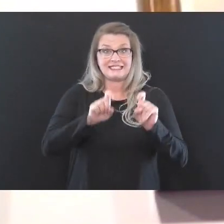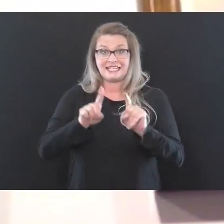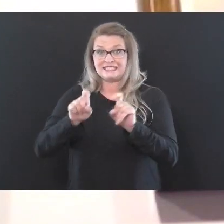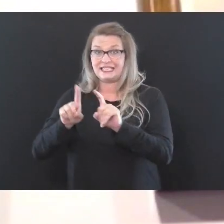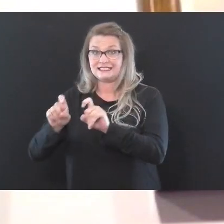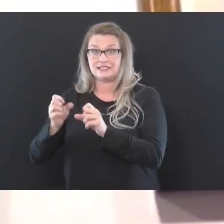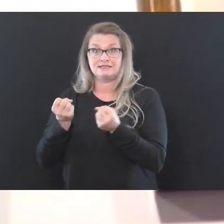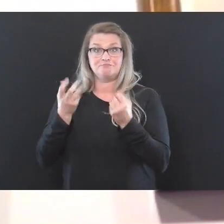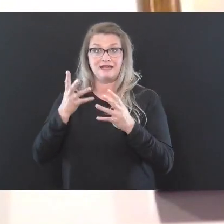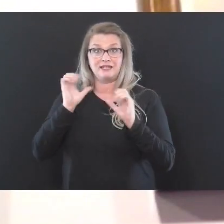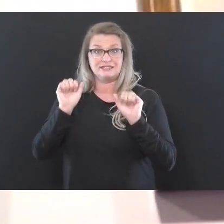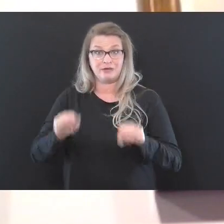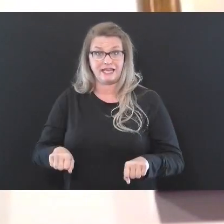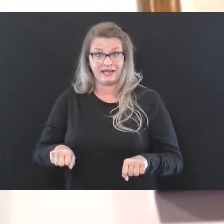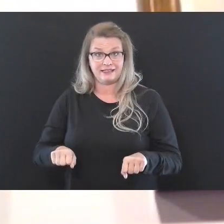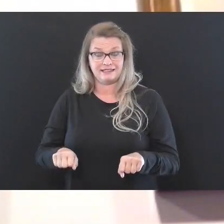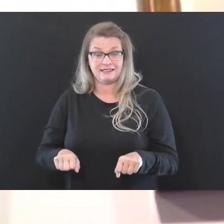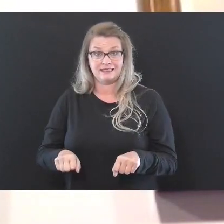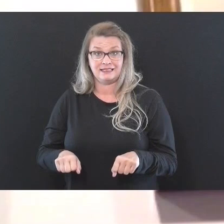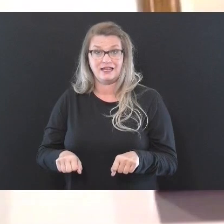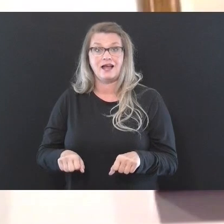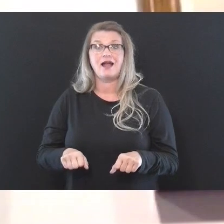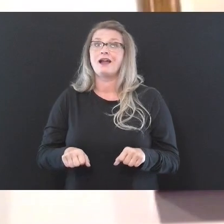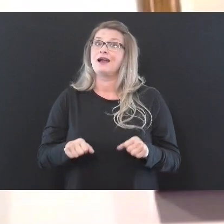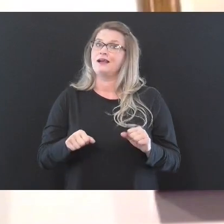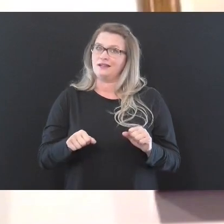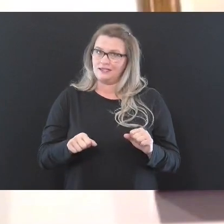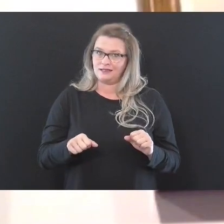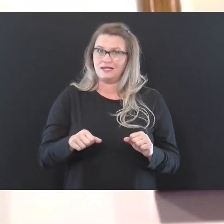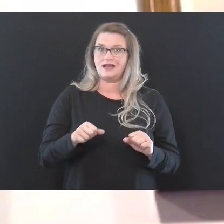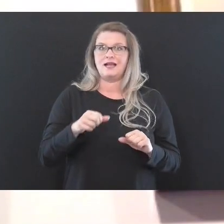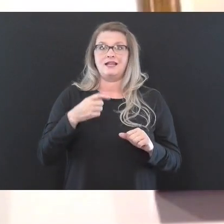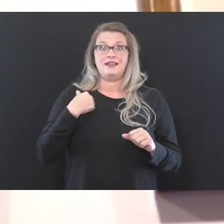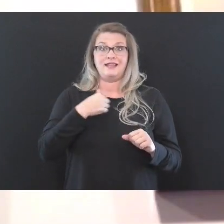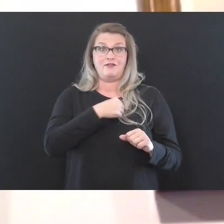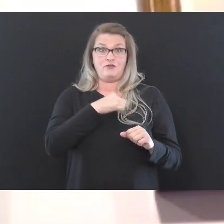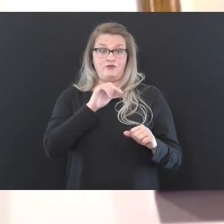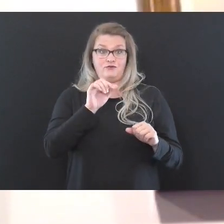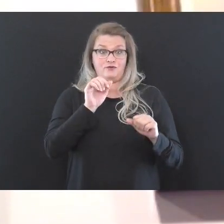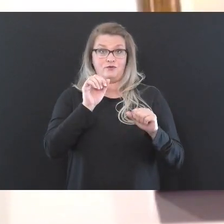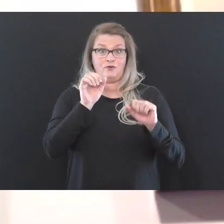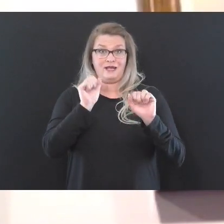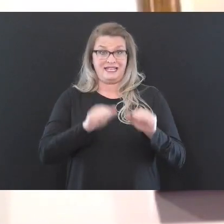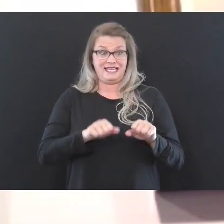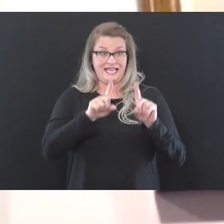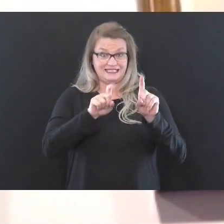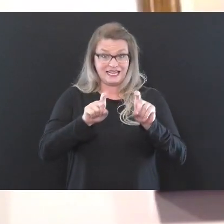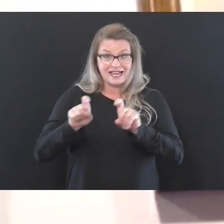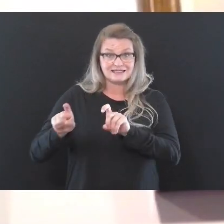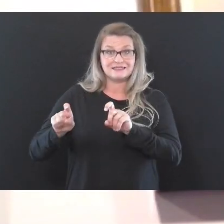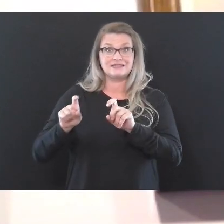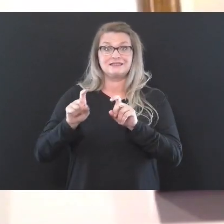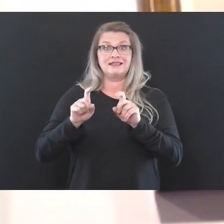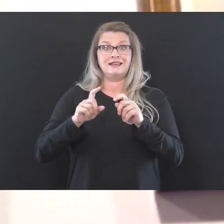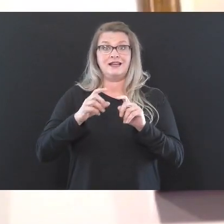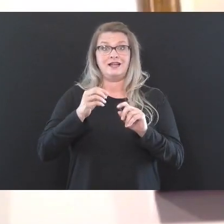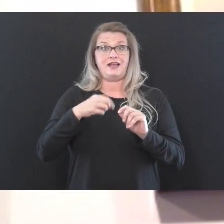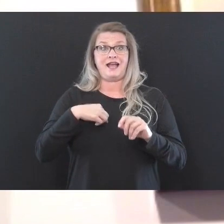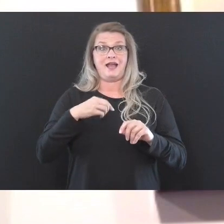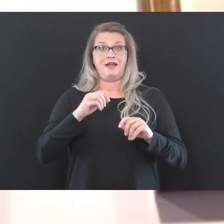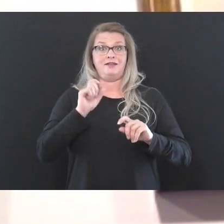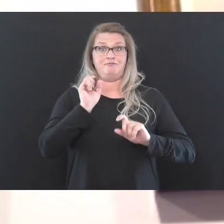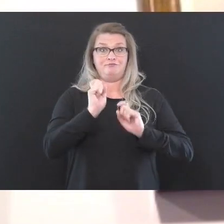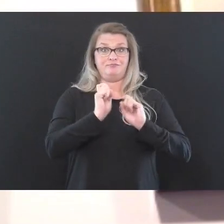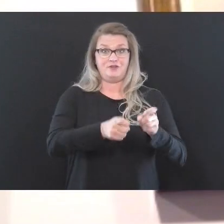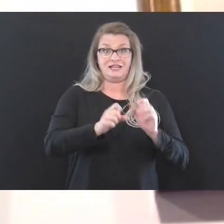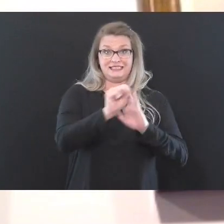of our citizens as we possibly can. And in order to expand testing, from the state lab, from the